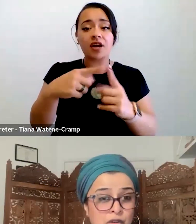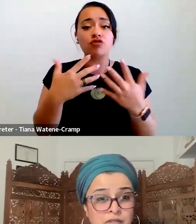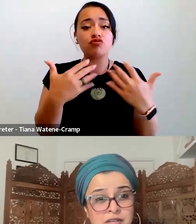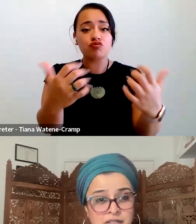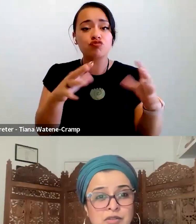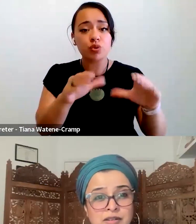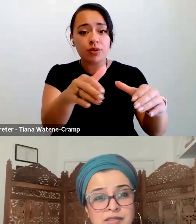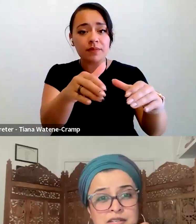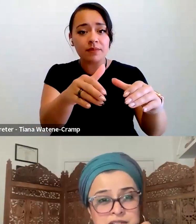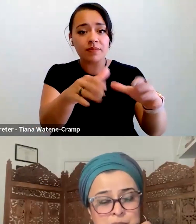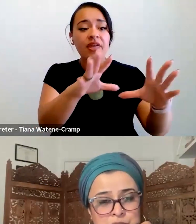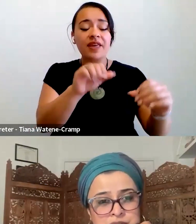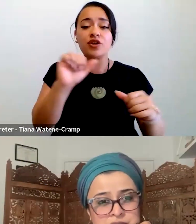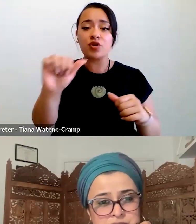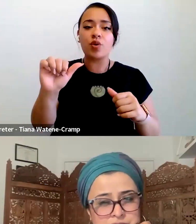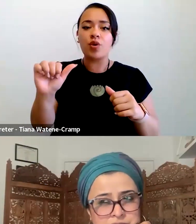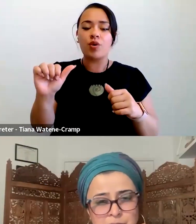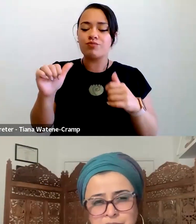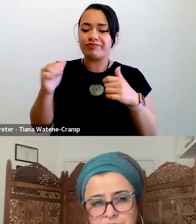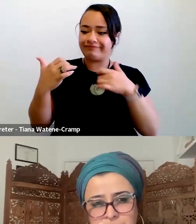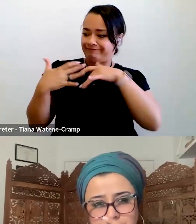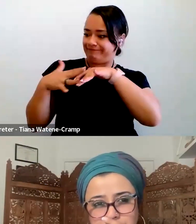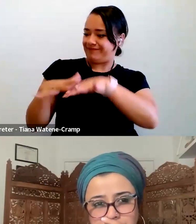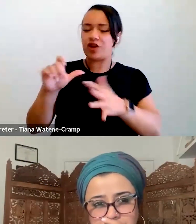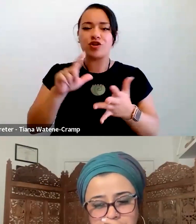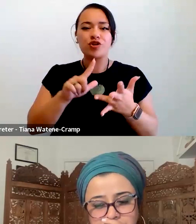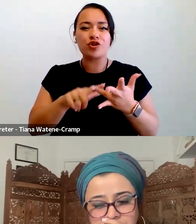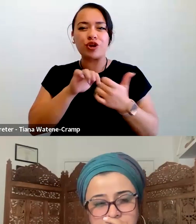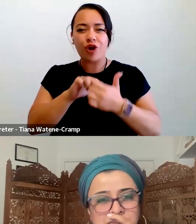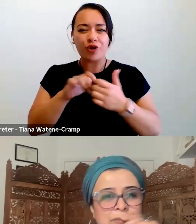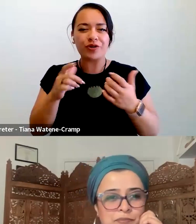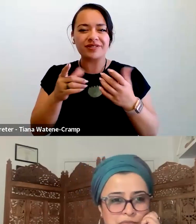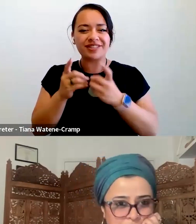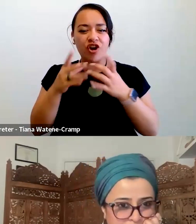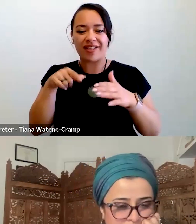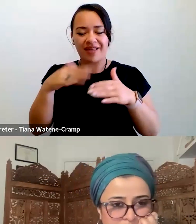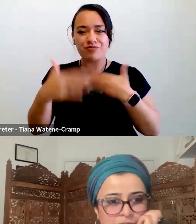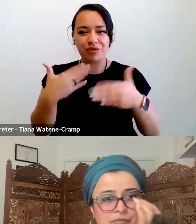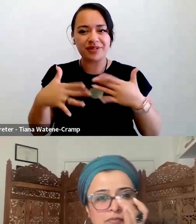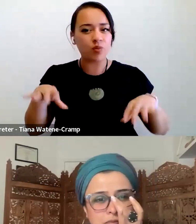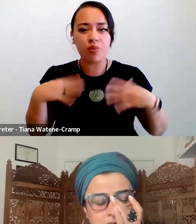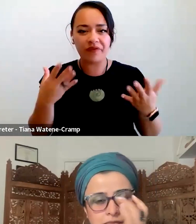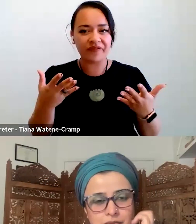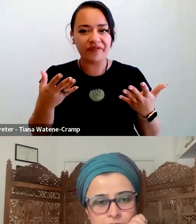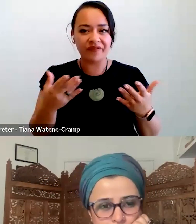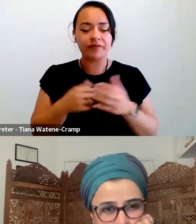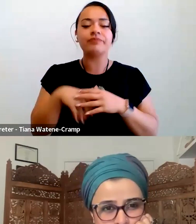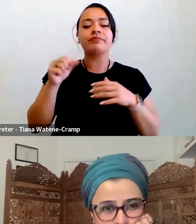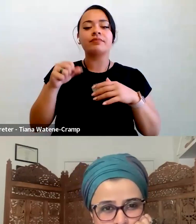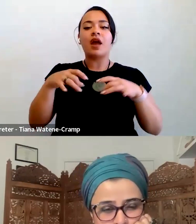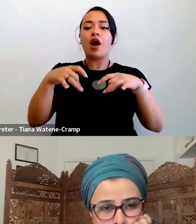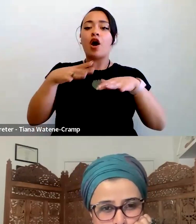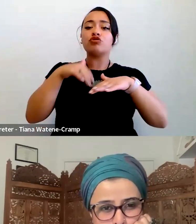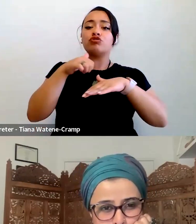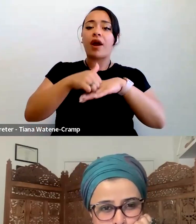you're bleeding co-design into that process, if that makes sense. Yeah, it totally does. And I think Australia's a rarity